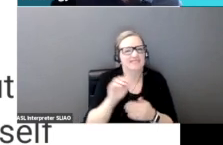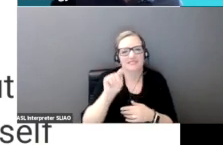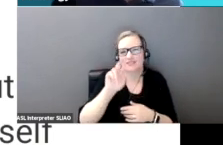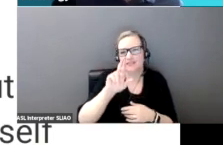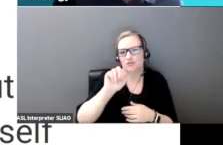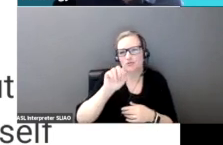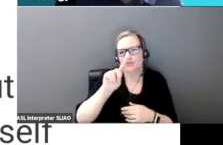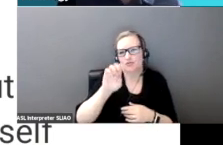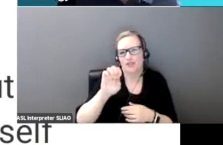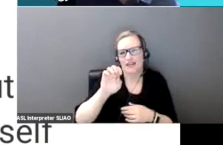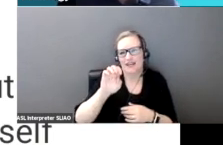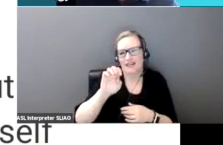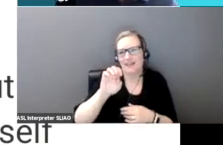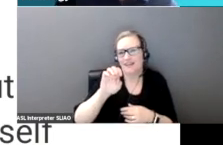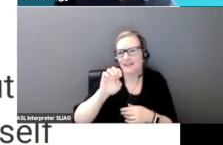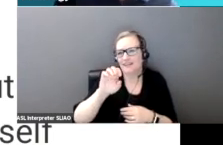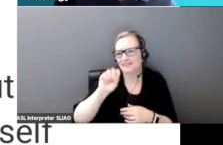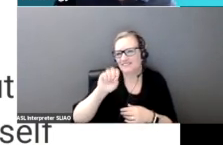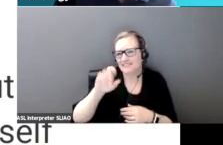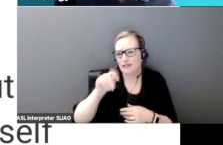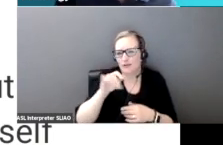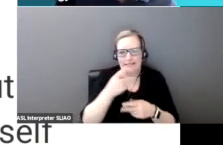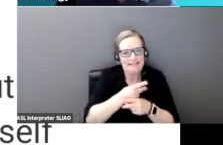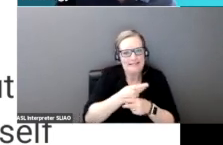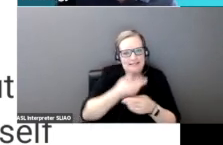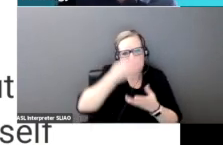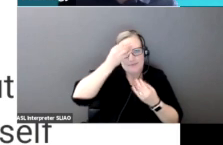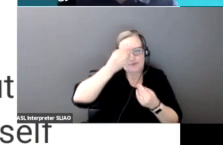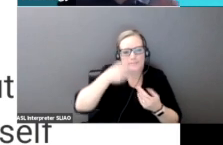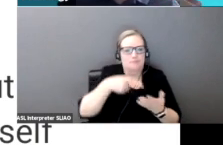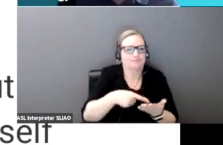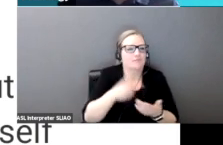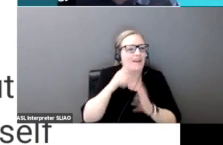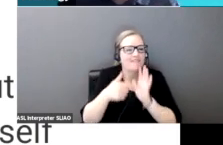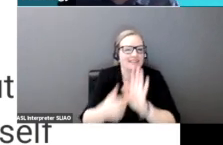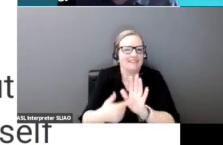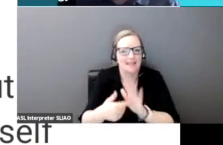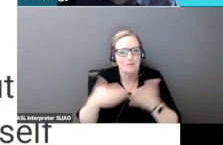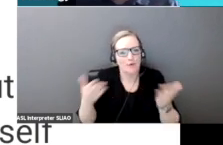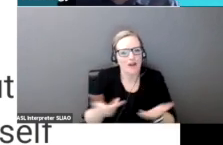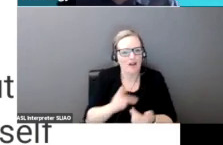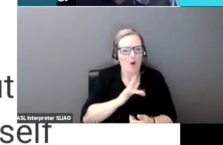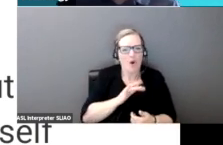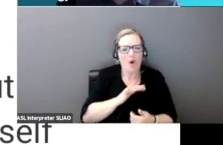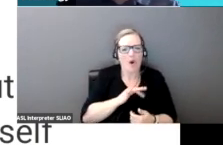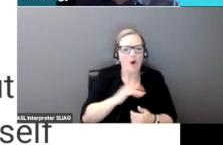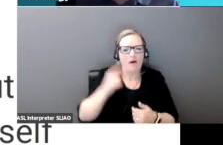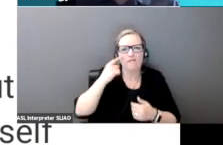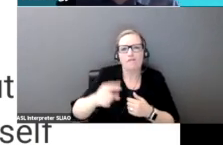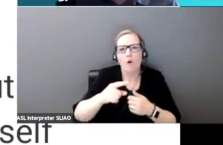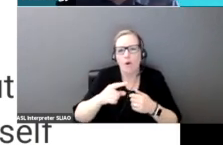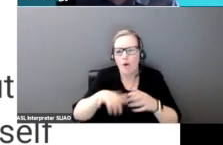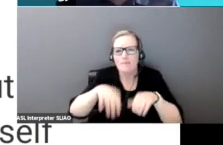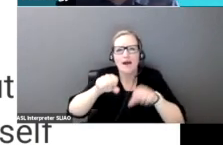scoop, it's a great idea, but any patent would have to spell out how you actually implement this invention. What is